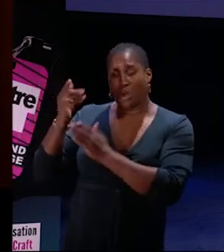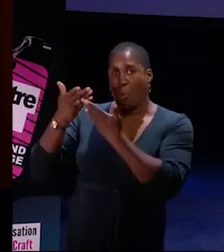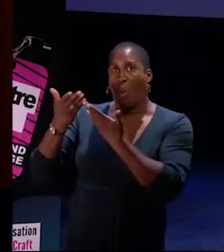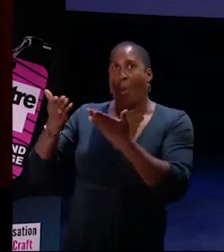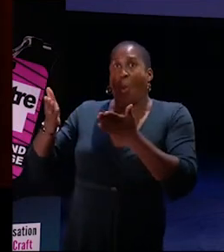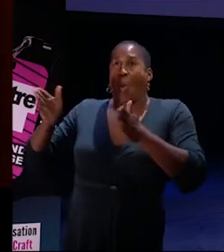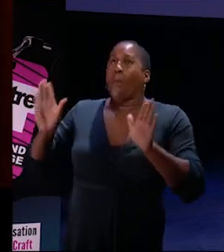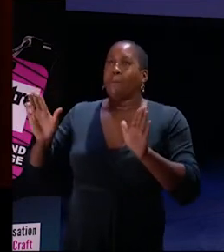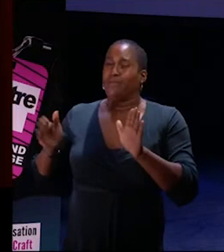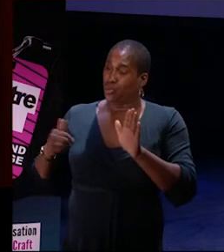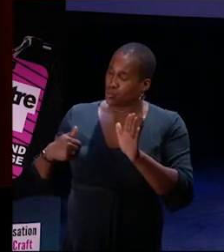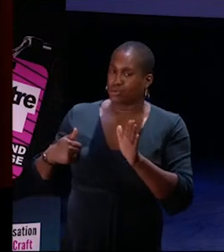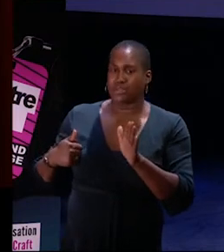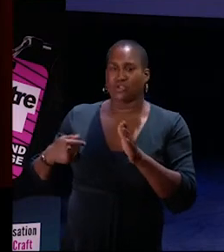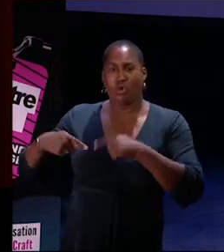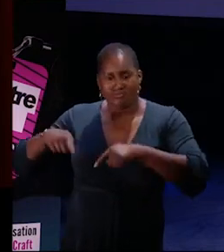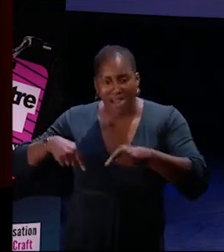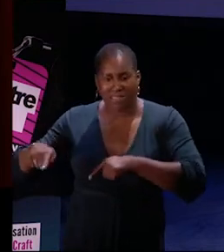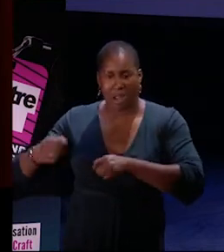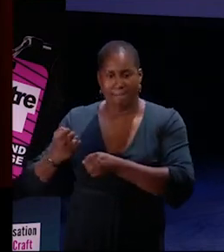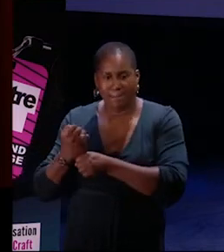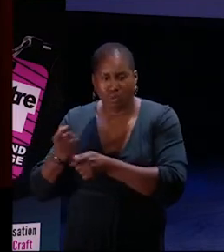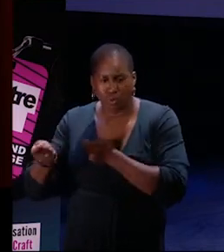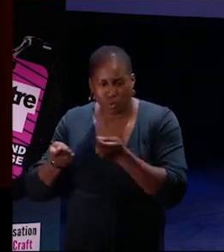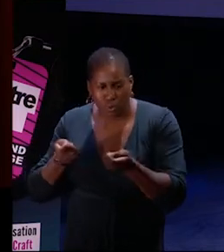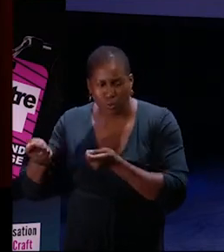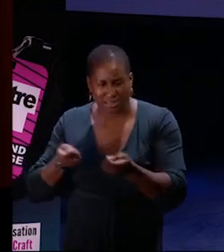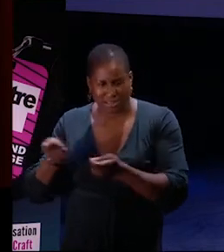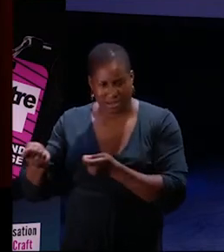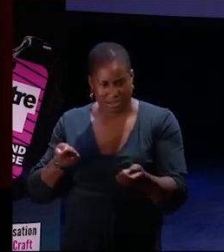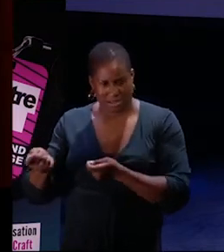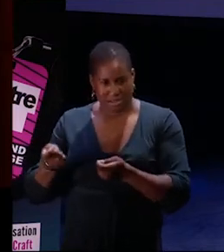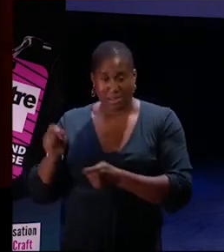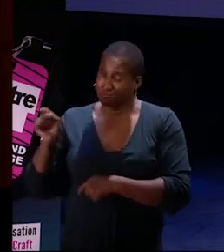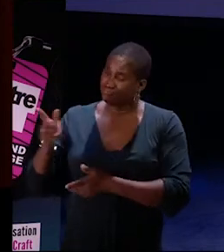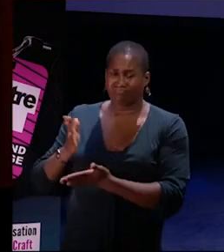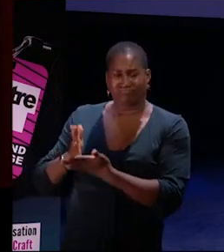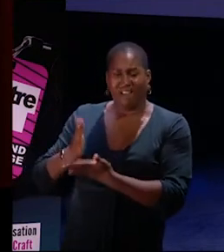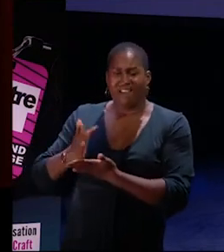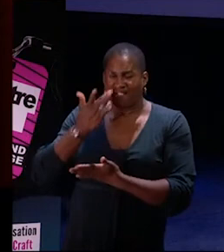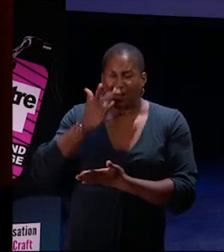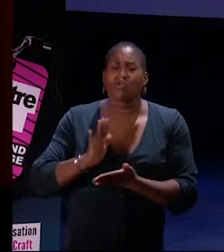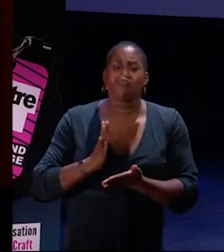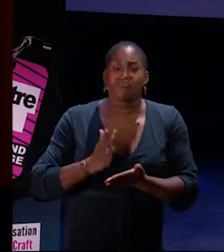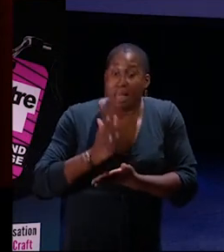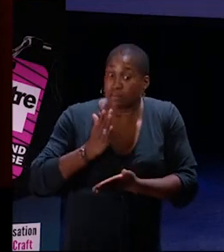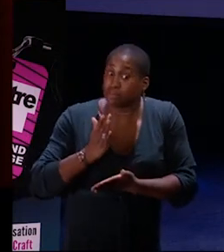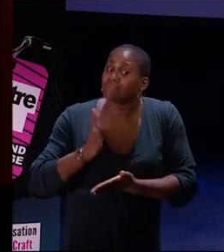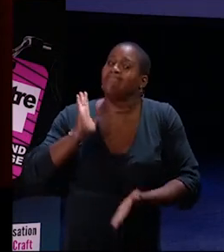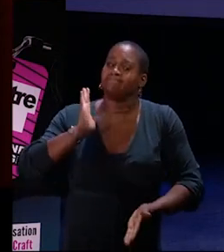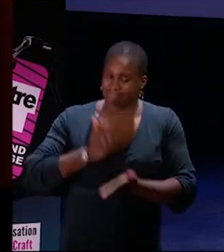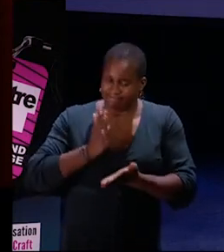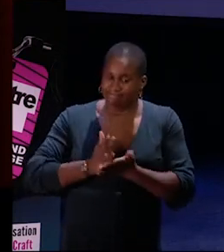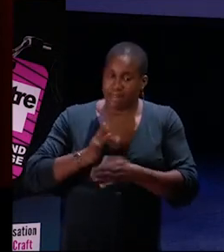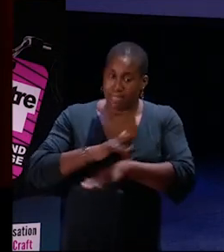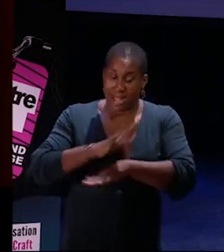as a producer, as a director, to be able to reach out to them. It's definitely called theater because we're telling a story. And that's the backbone